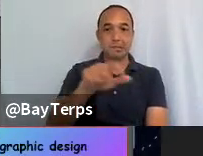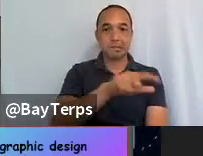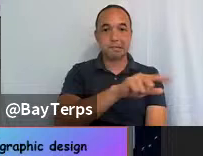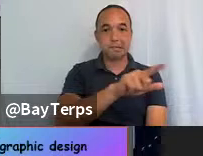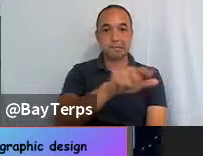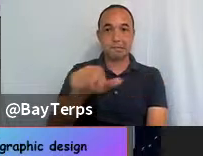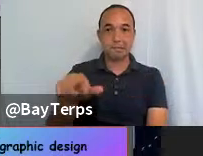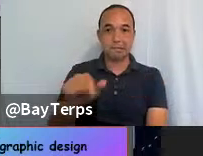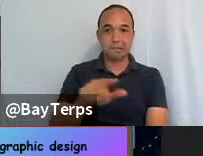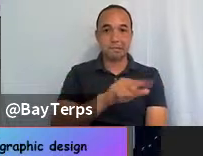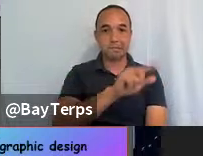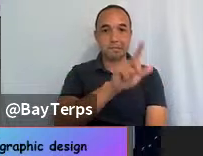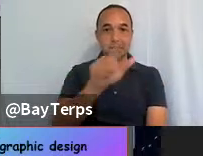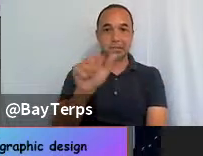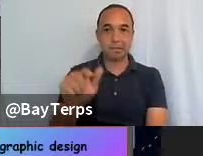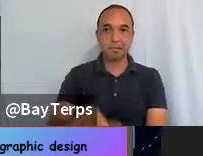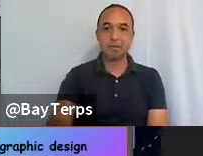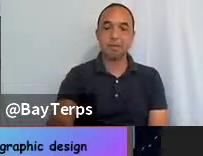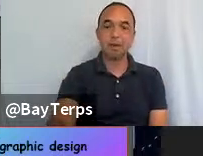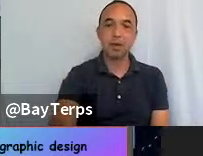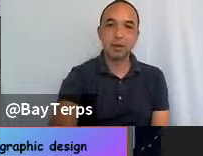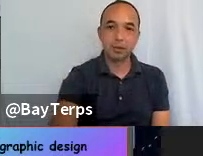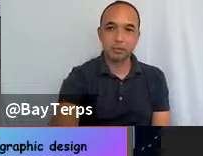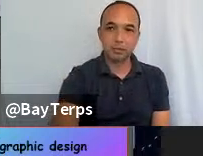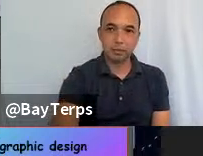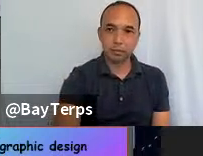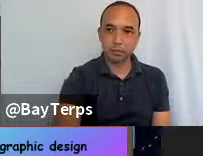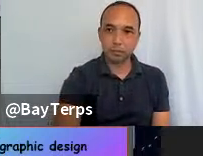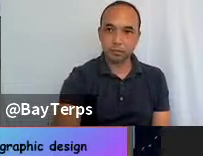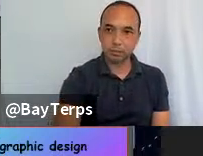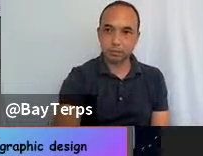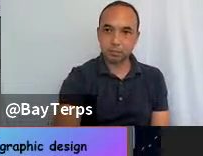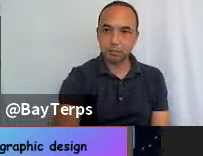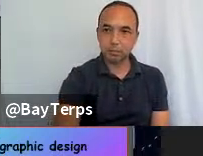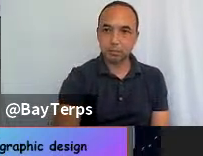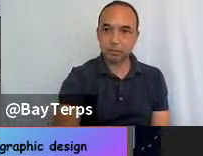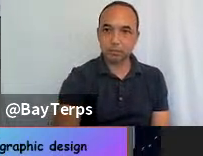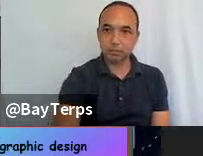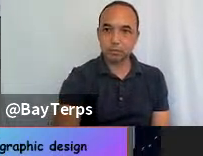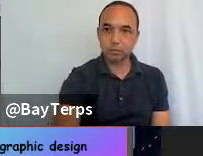this motion. You can instead just do this motion.